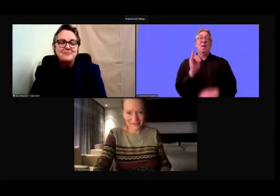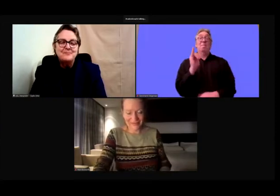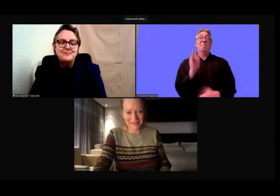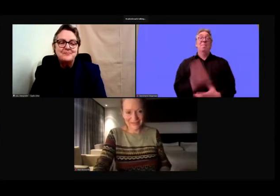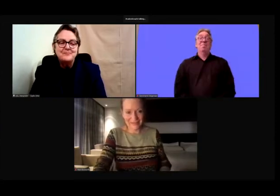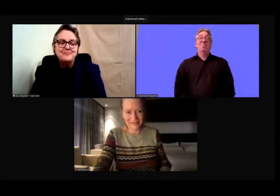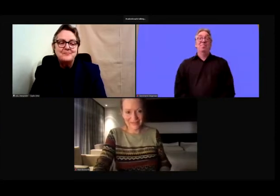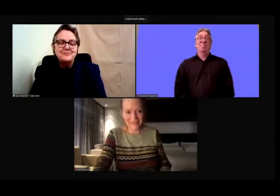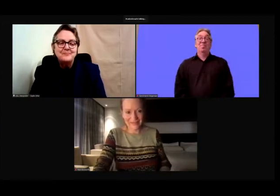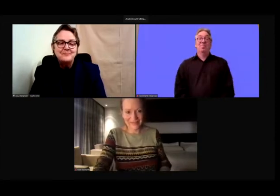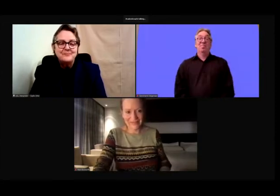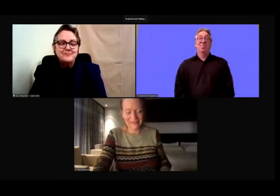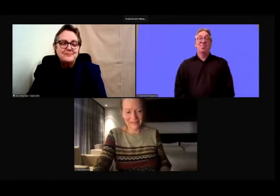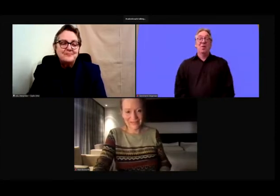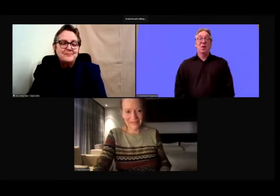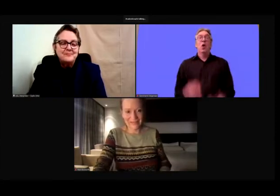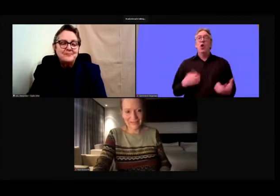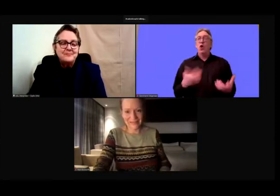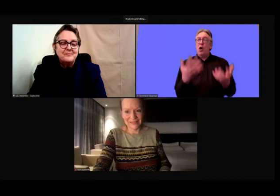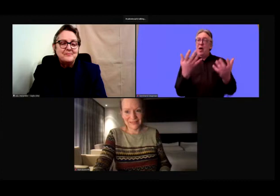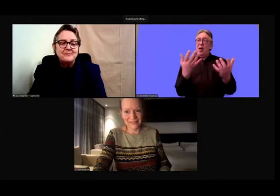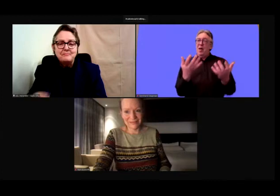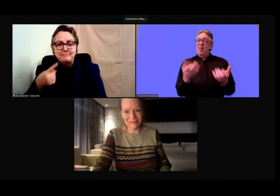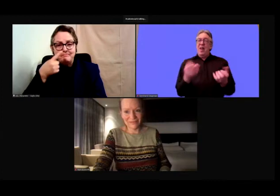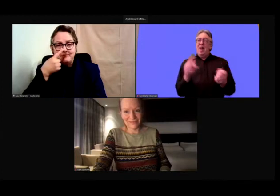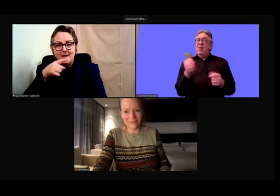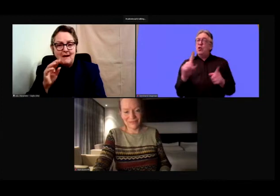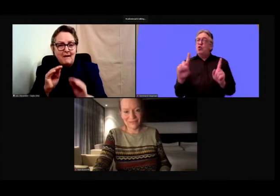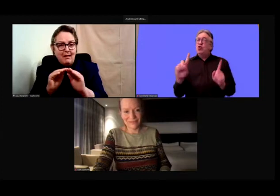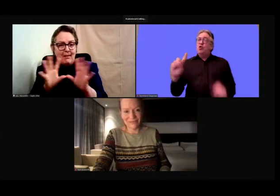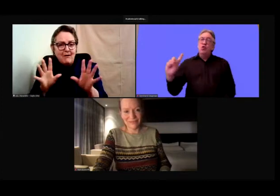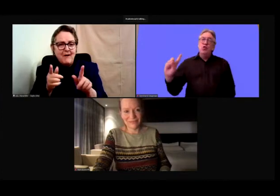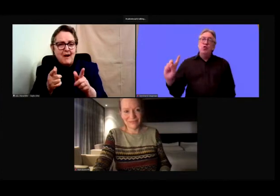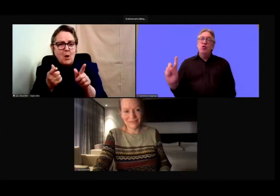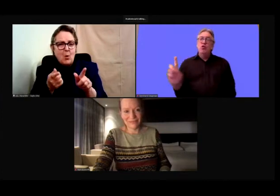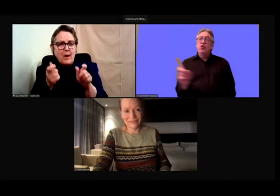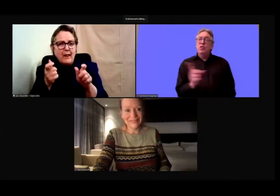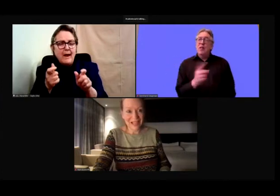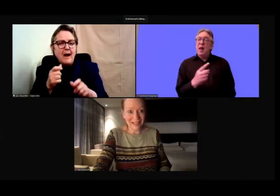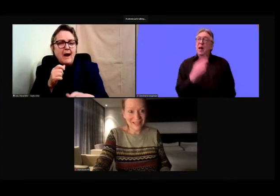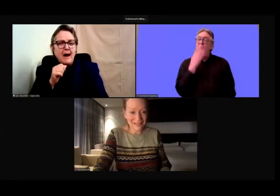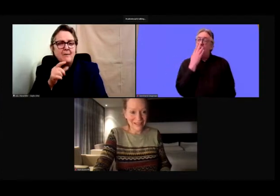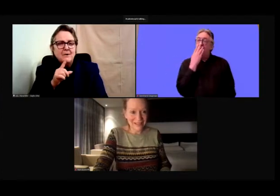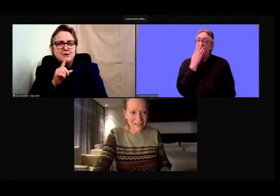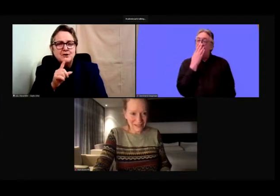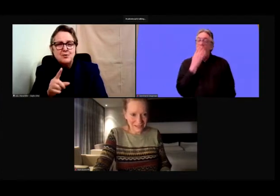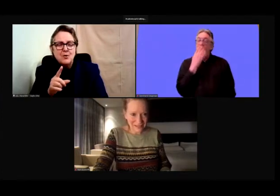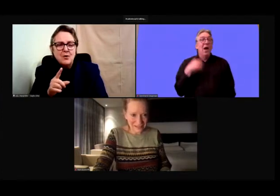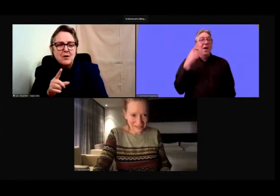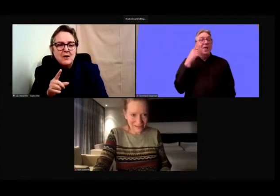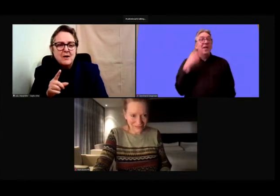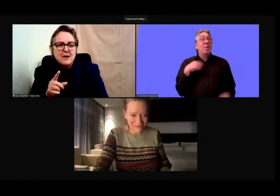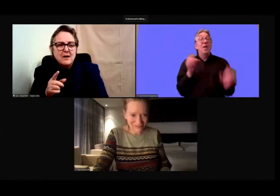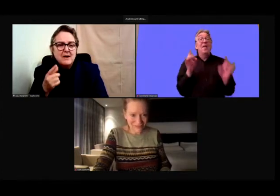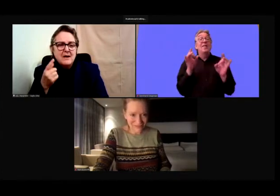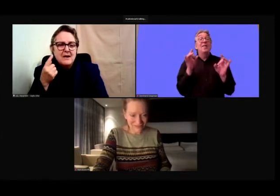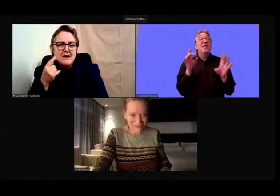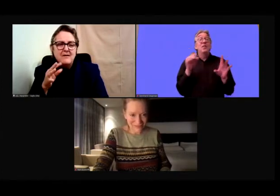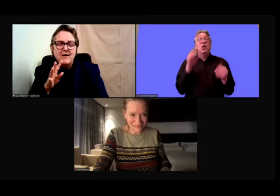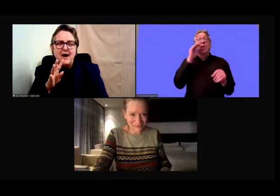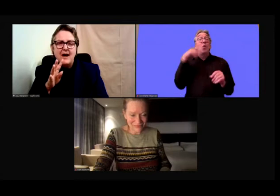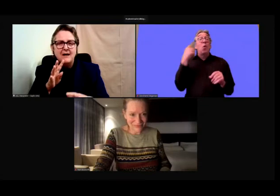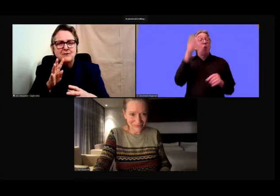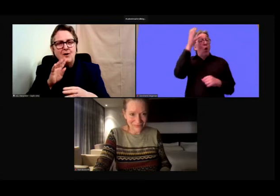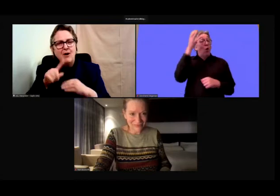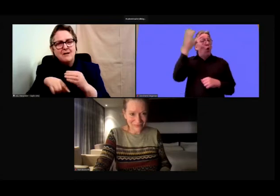wanted to clarify quickly. I'm not sure whether, I think I didn't talk really about that the cognitive changes happened